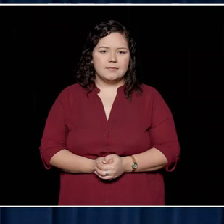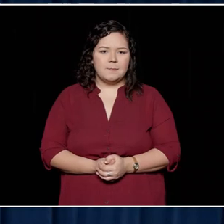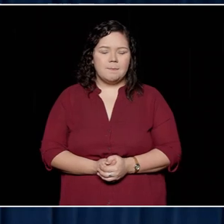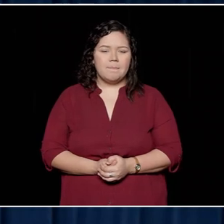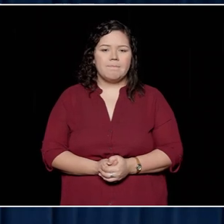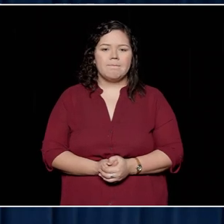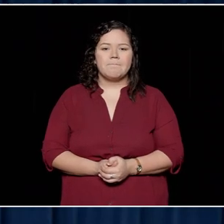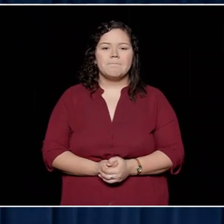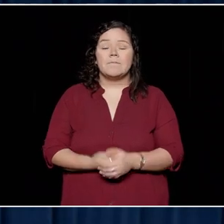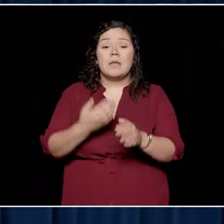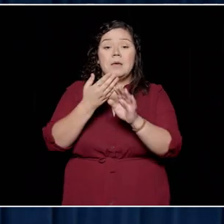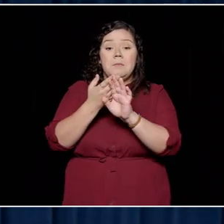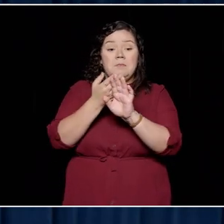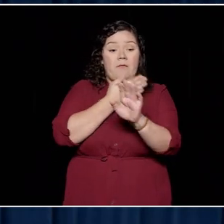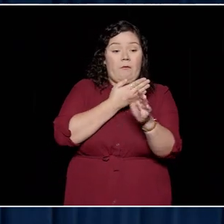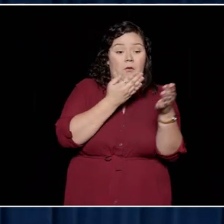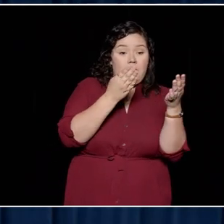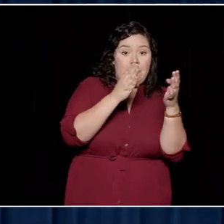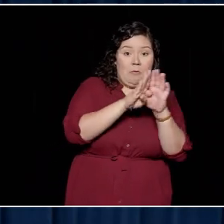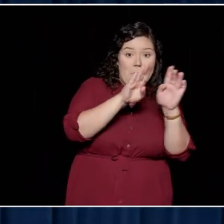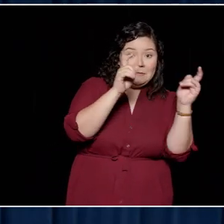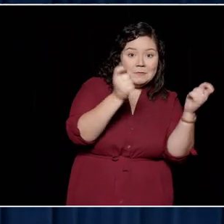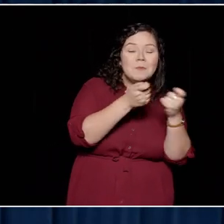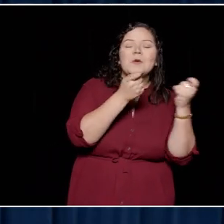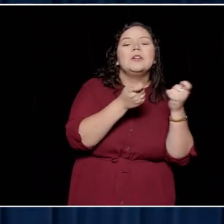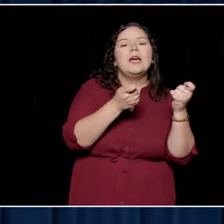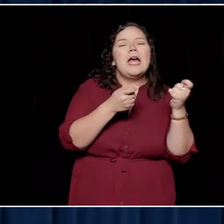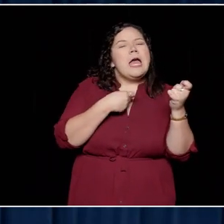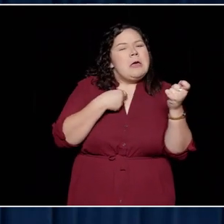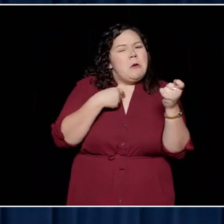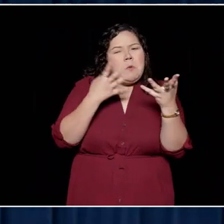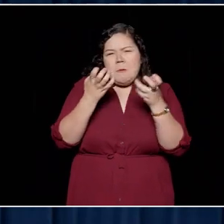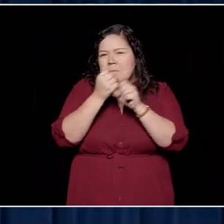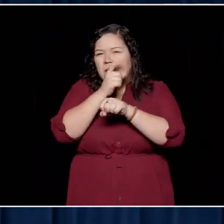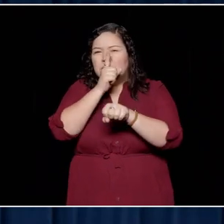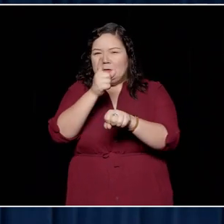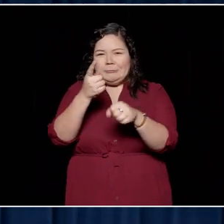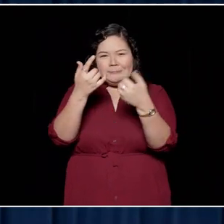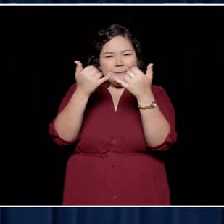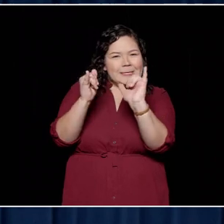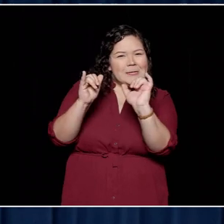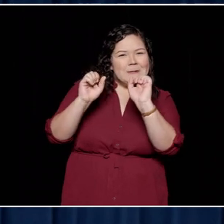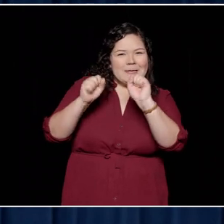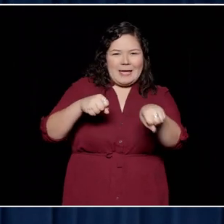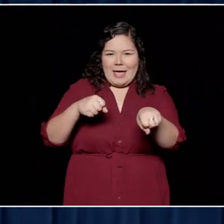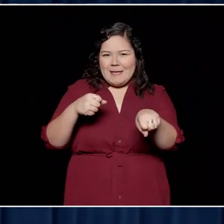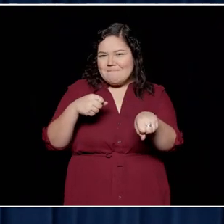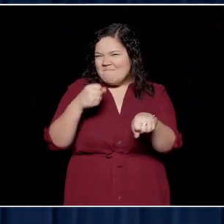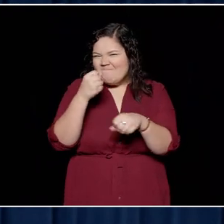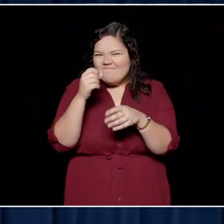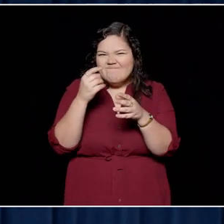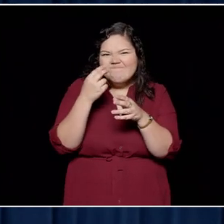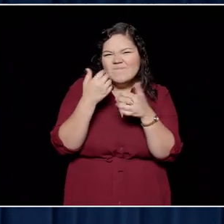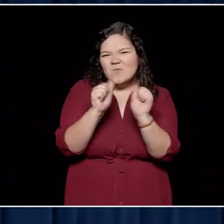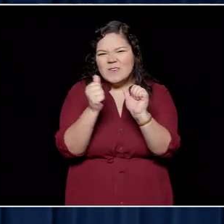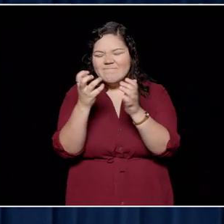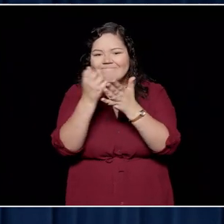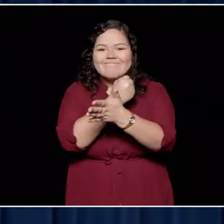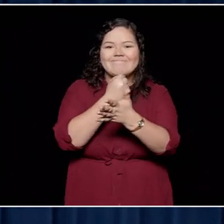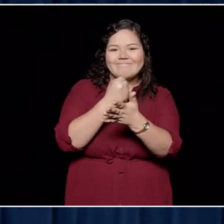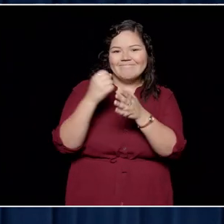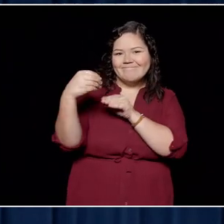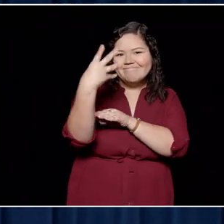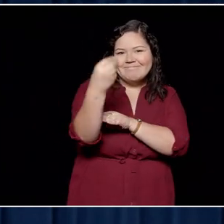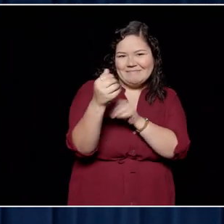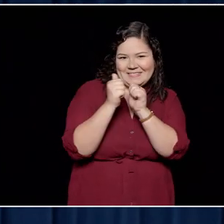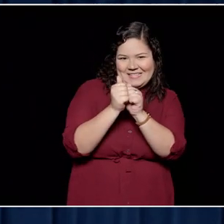Now, before bringing the celebration and ceremony to a close, I want to be sure that we have one more opportunity to take that photo together.